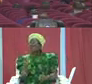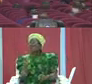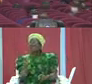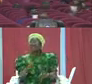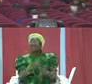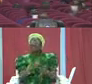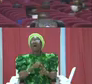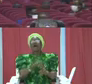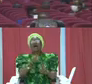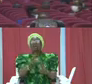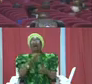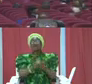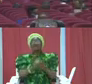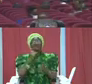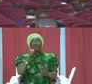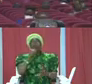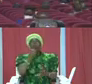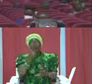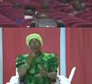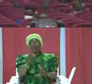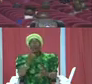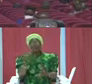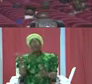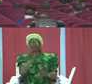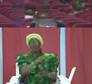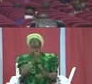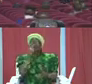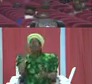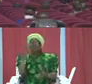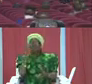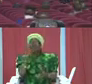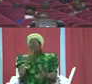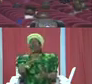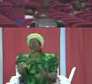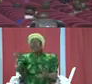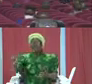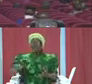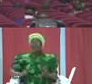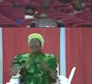You see, life is a marathon.